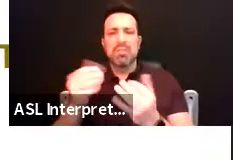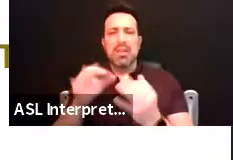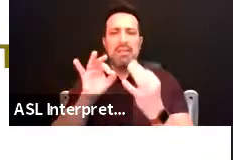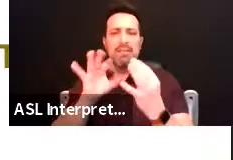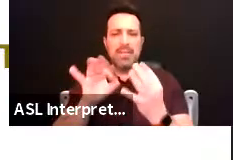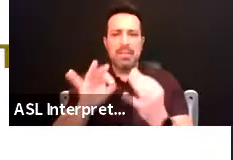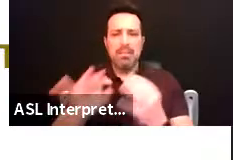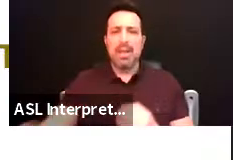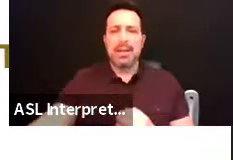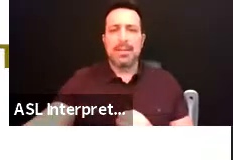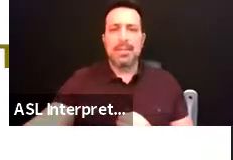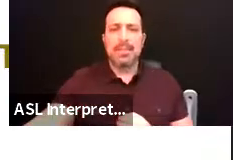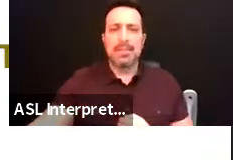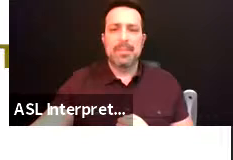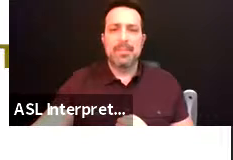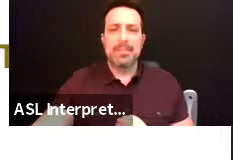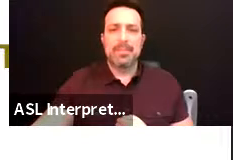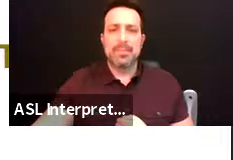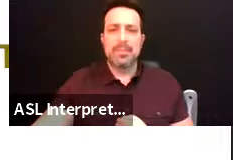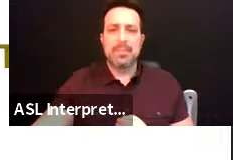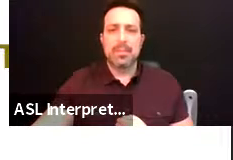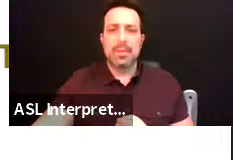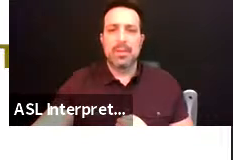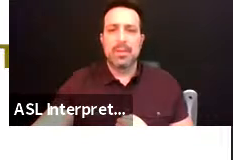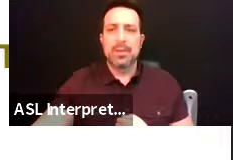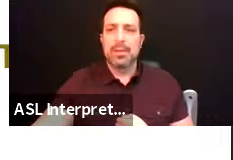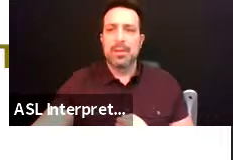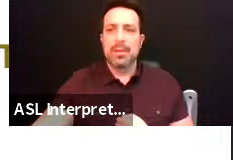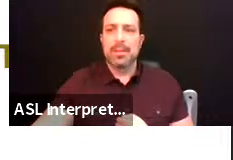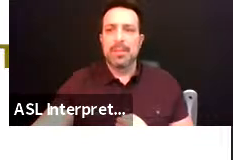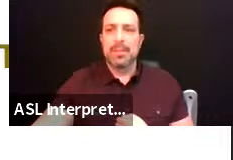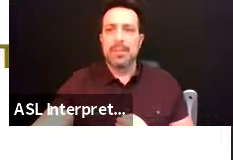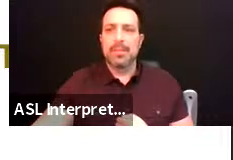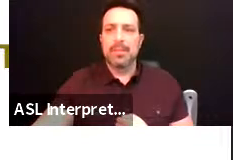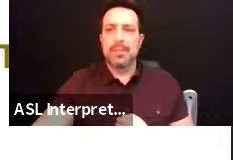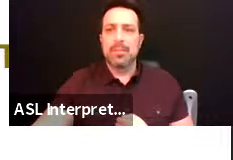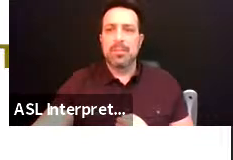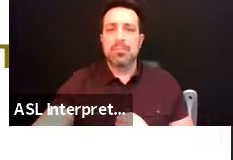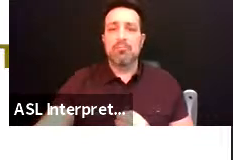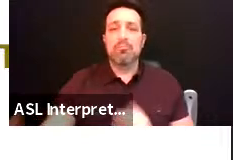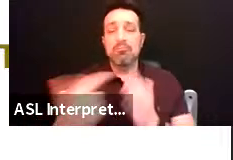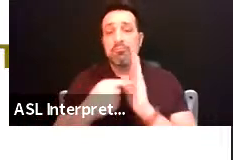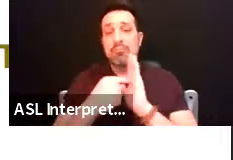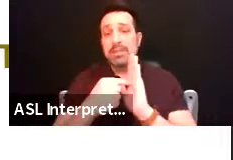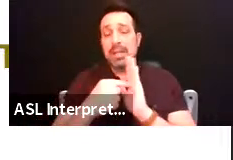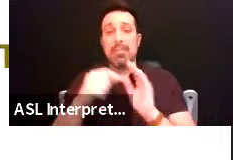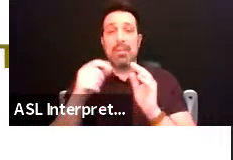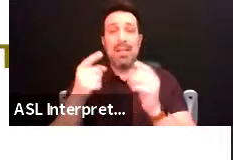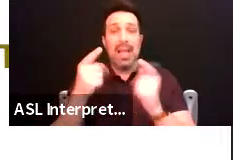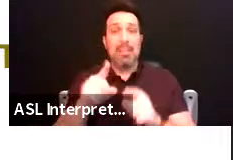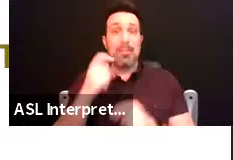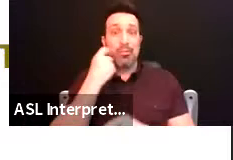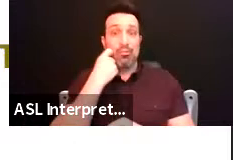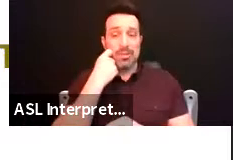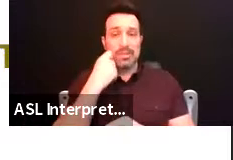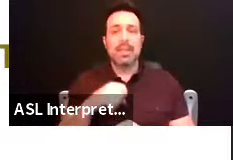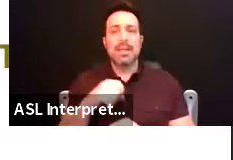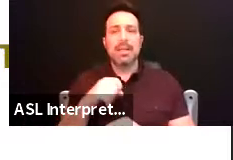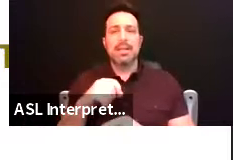specific issue. An example of this could be that happened recently is